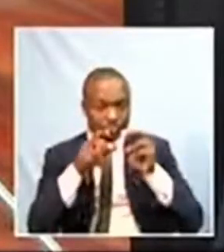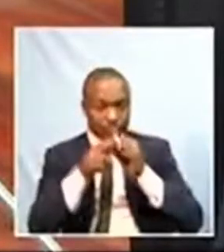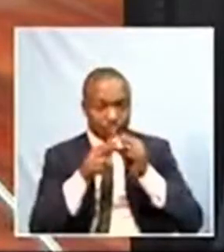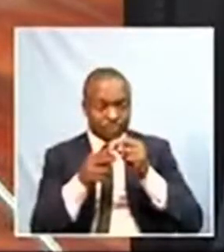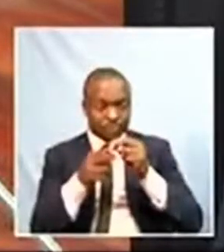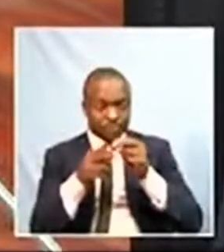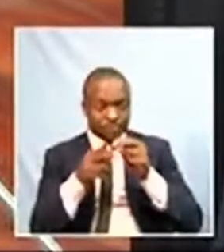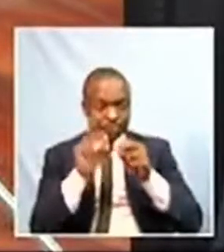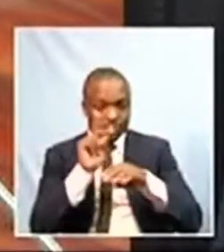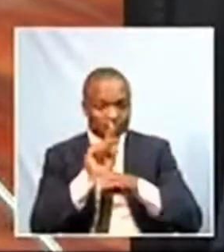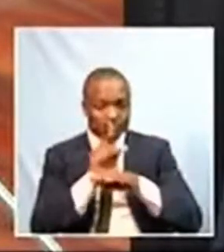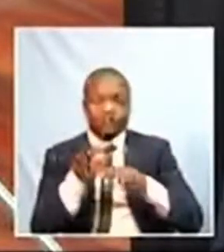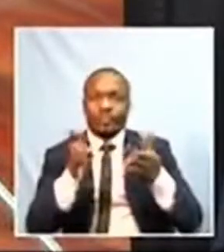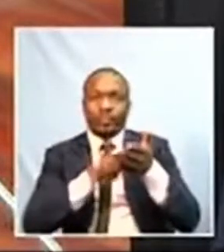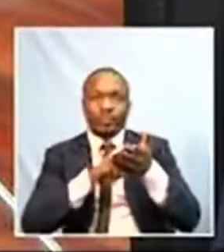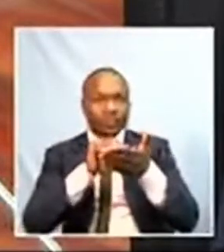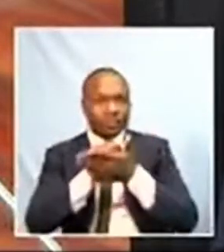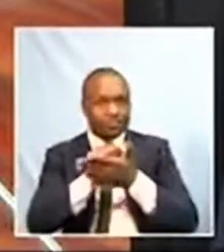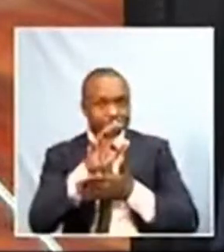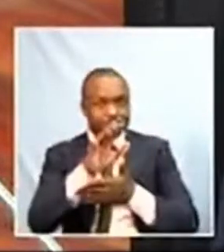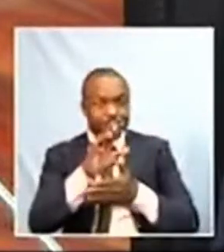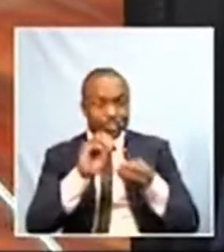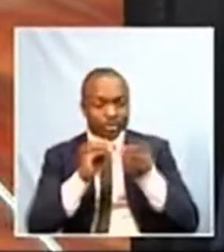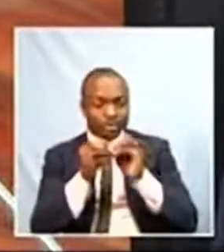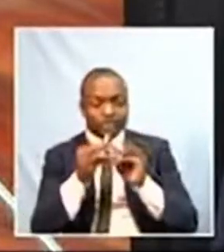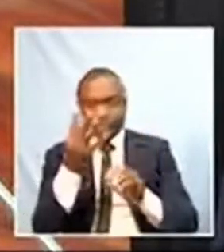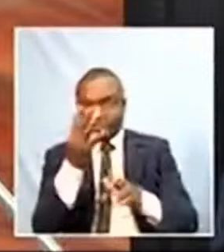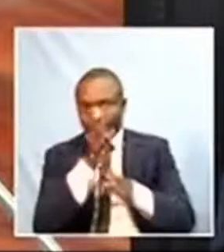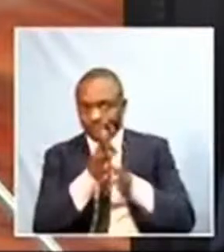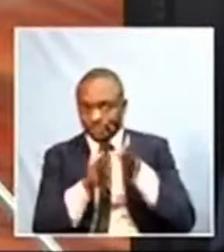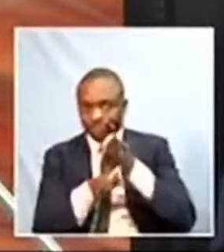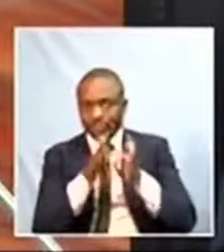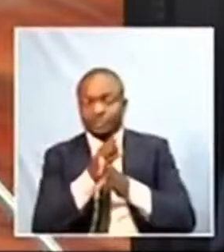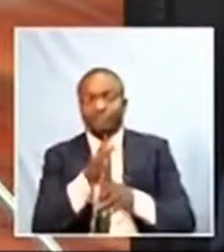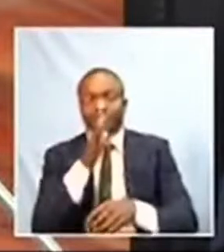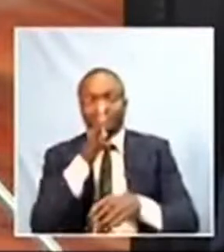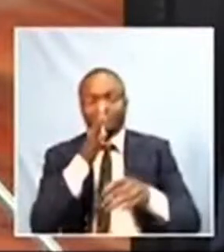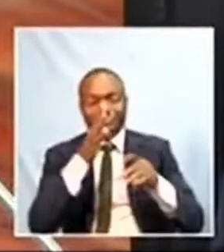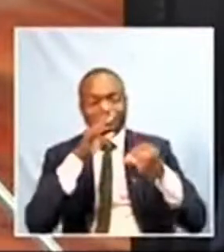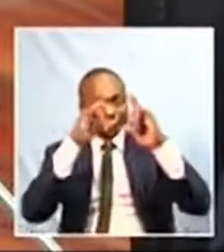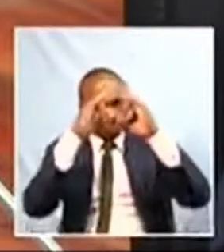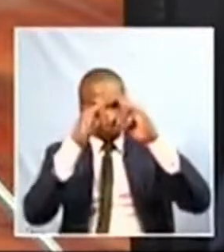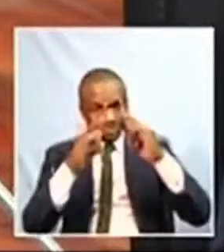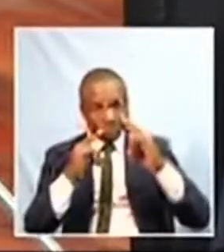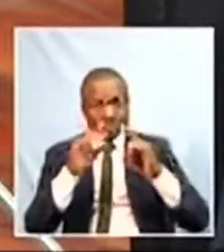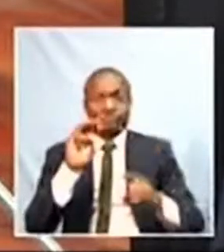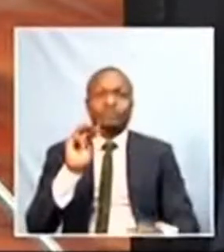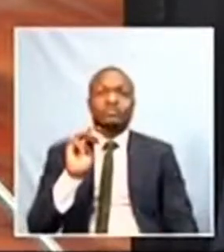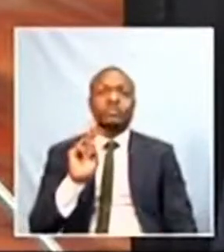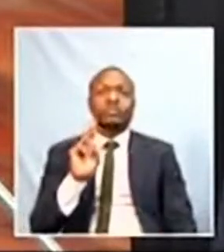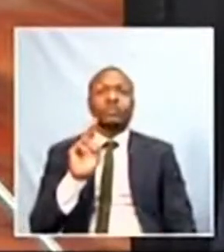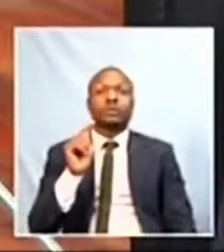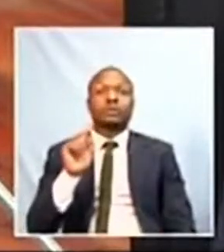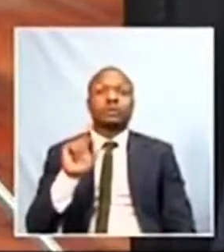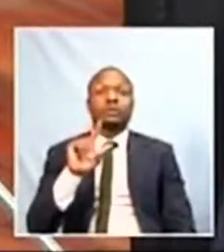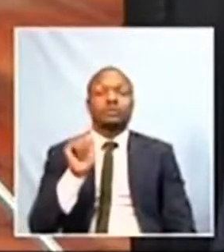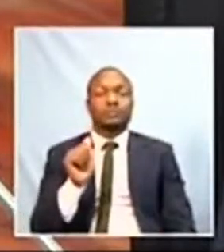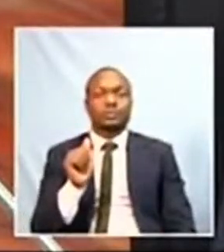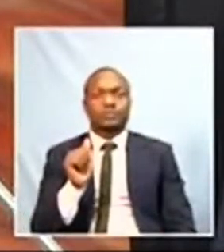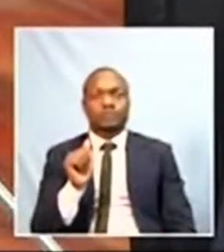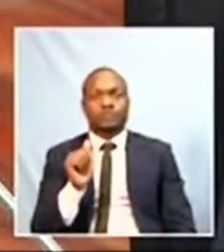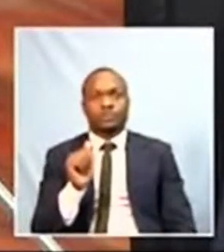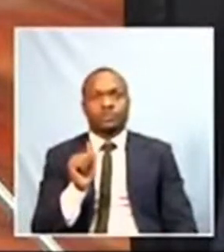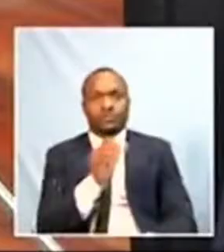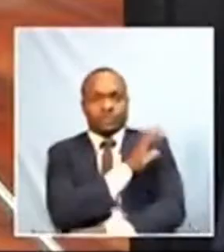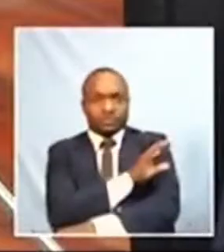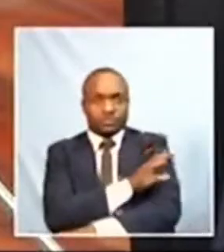been re-advertised. Serial number 4, construction of mother's shelter at Mutala Clinic. The cause of the delay